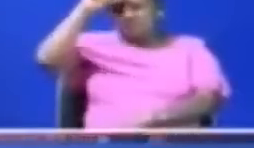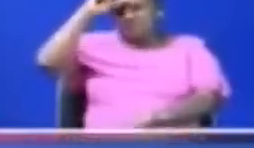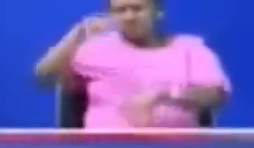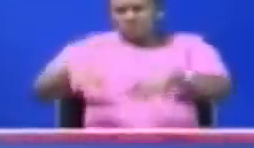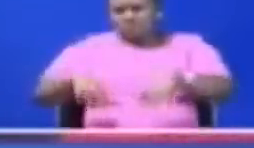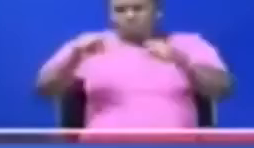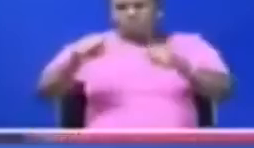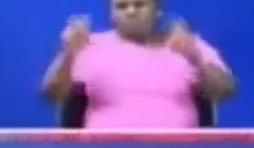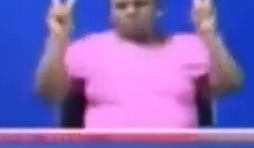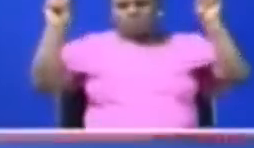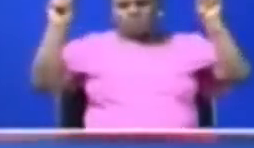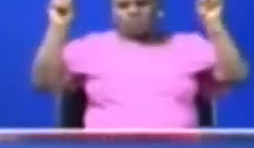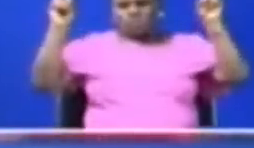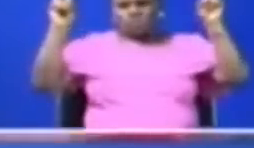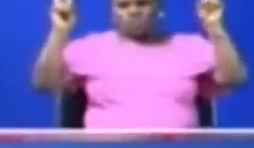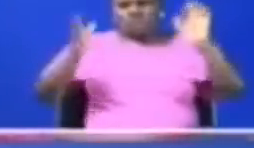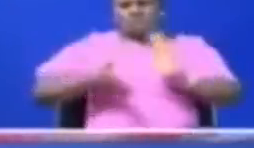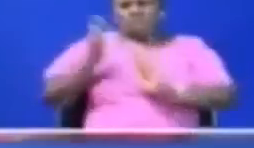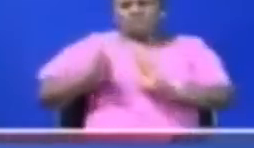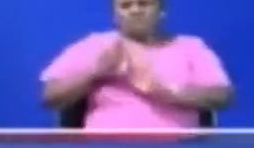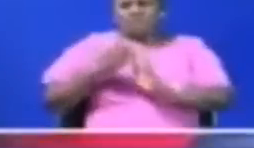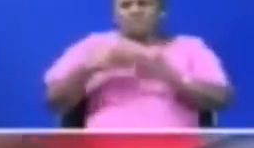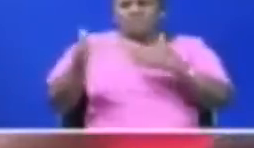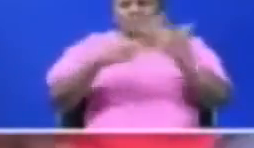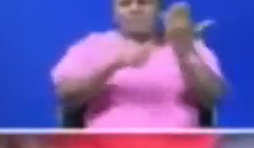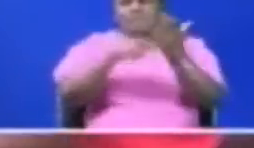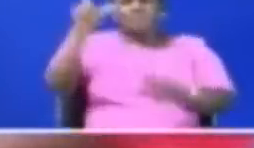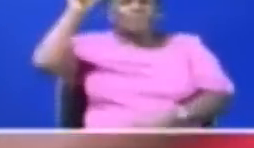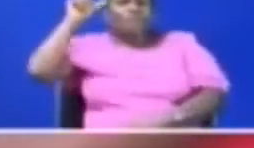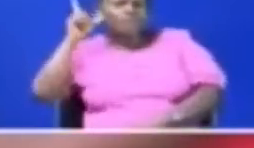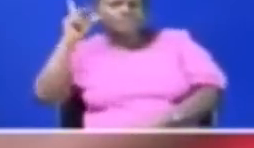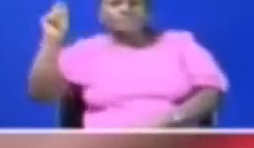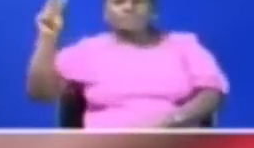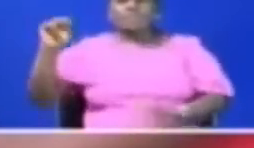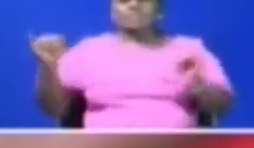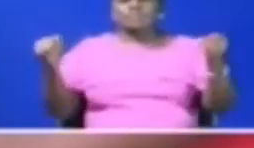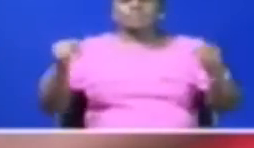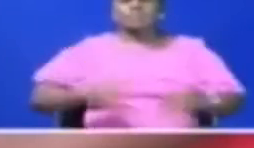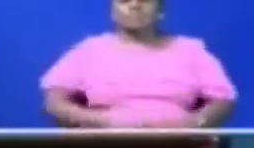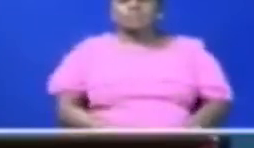take up the matter with haste. Elvis Kosgei, KT News.